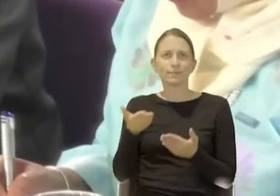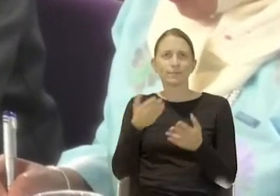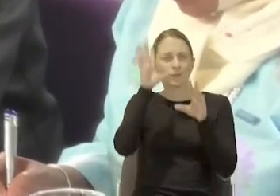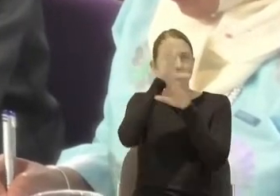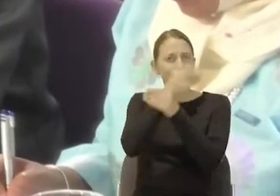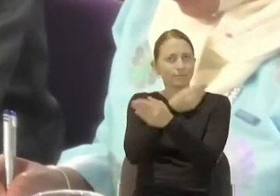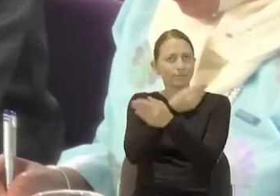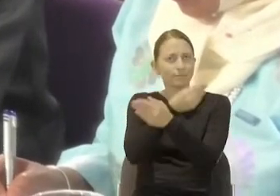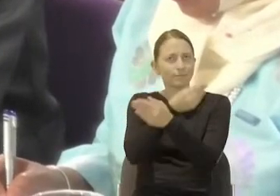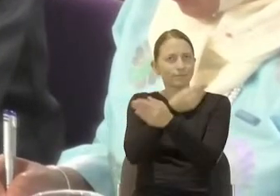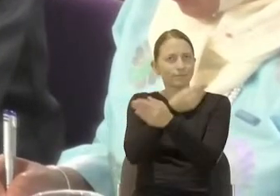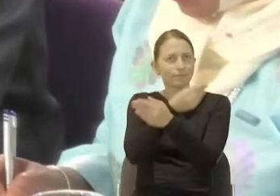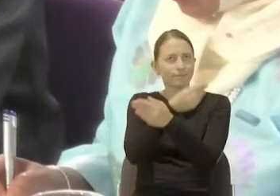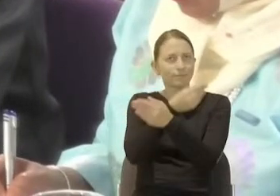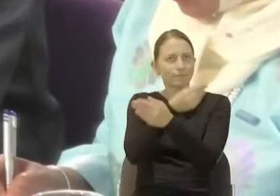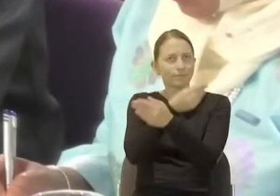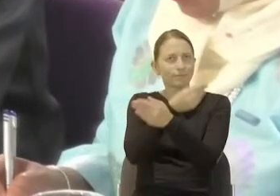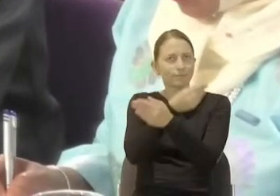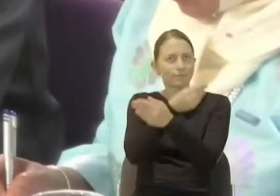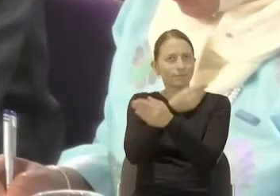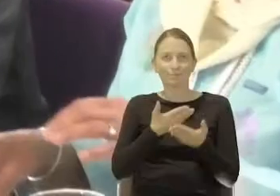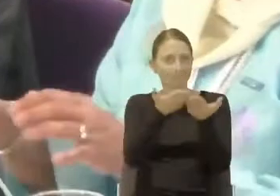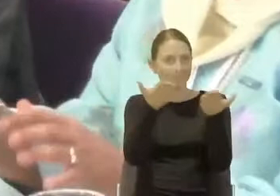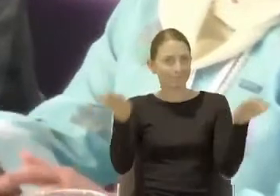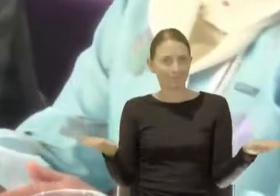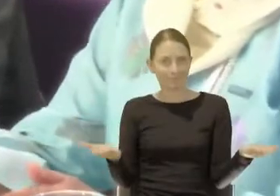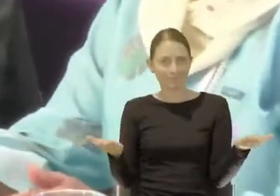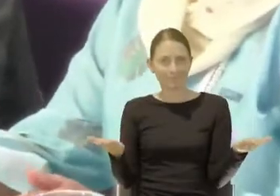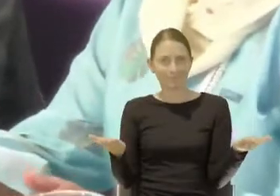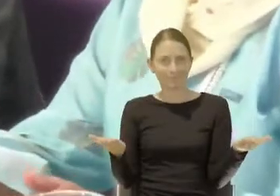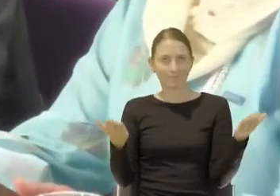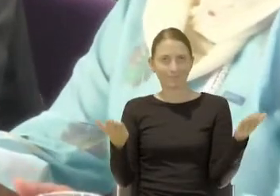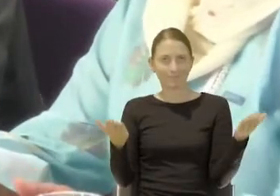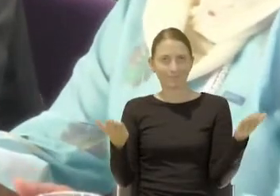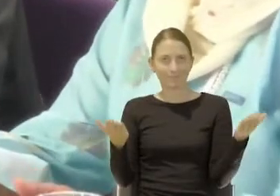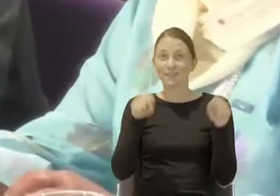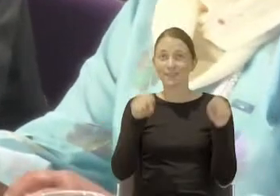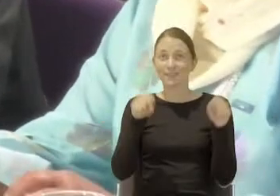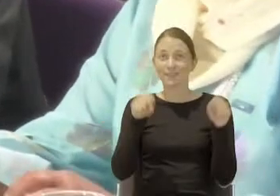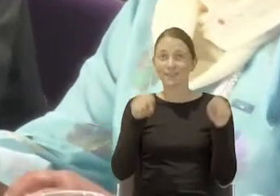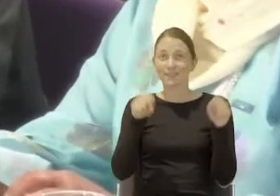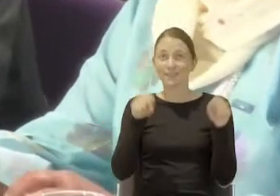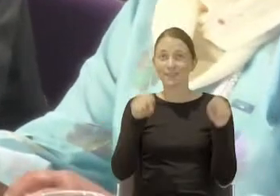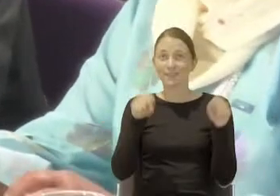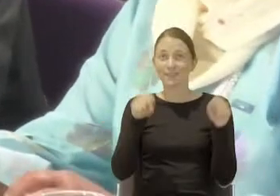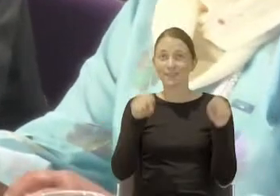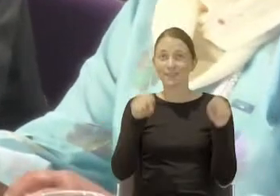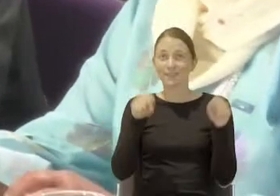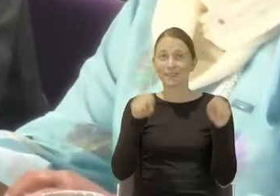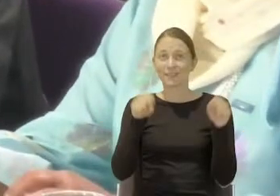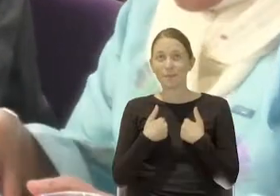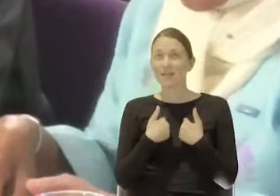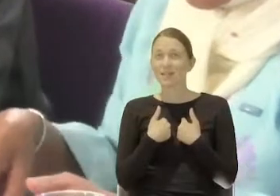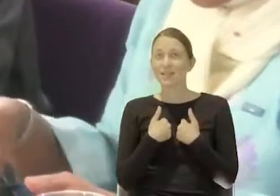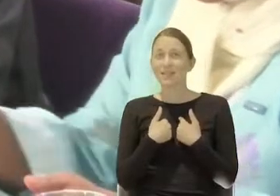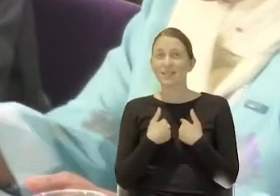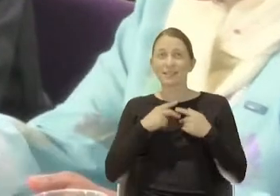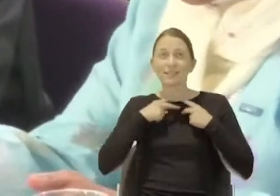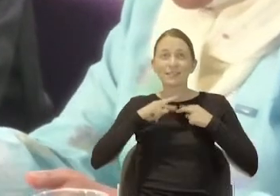the Executive Director of UN Habitat, Honourable Malgozata